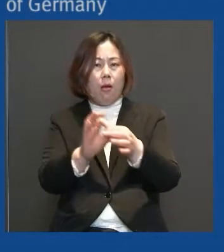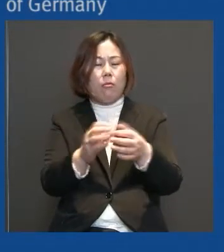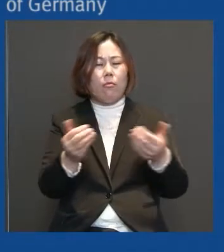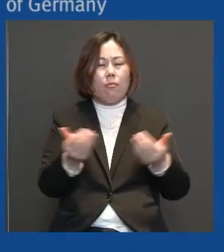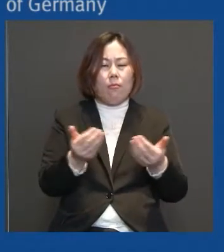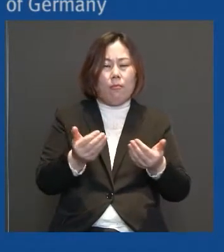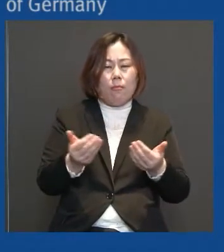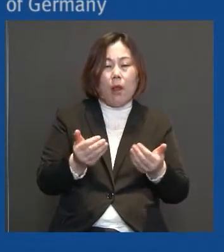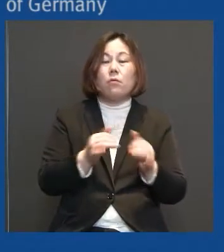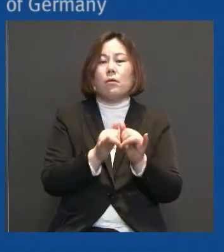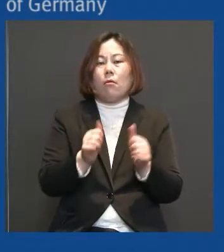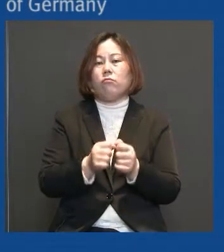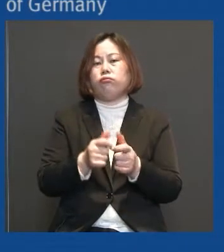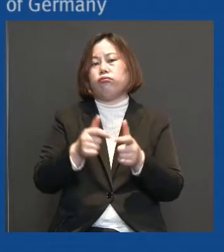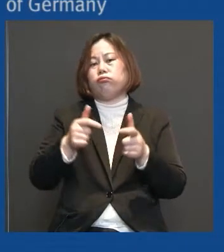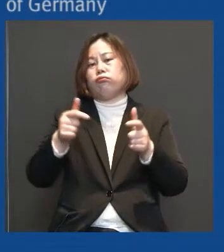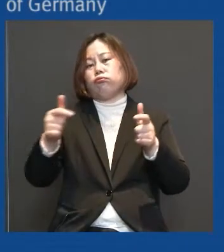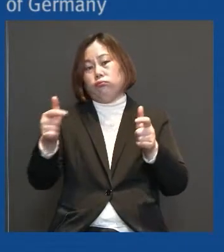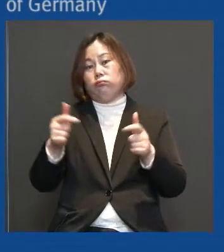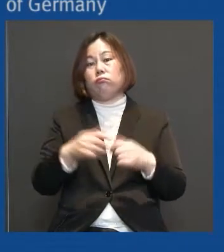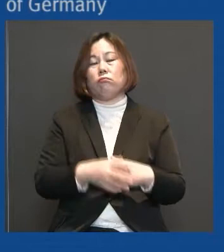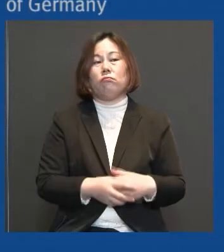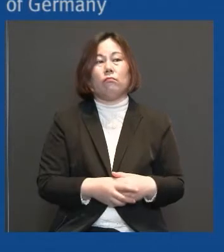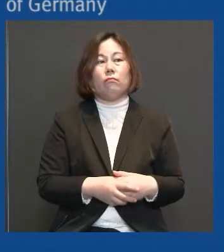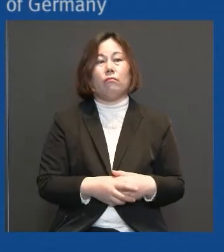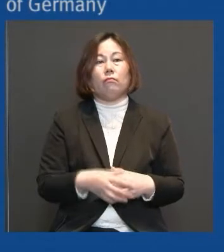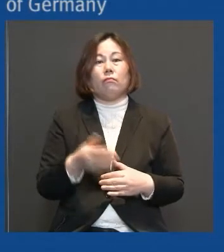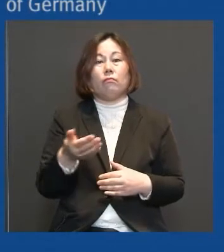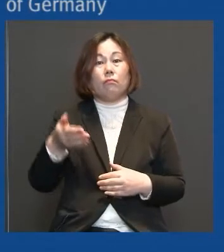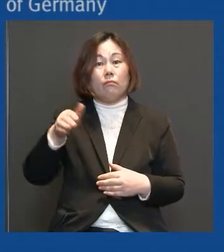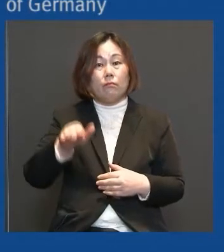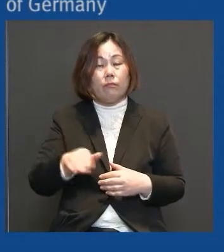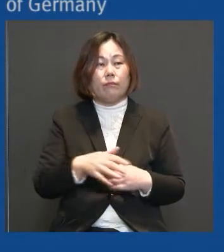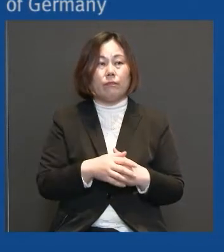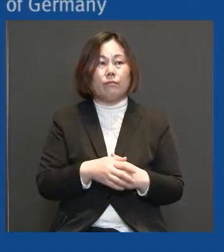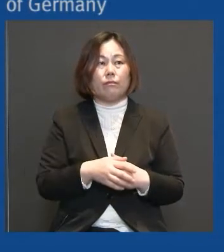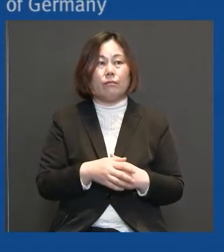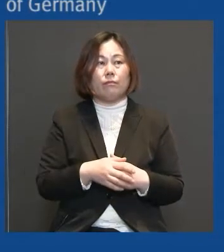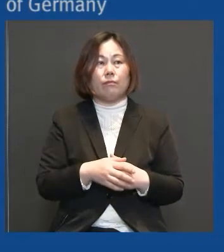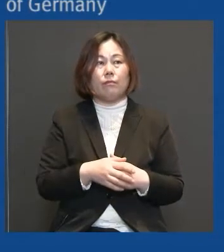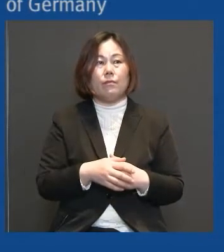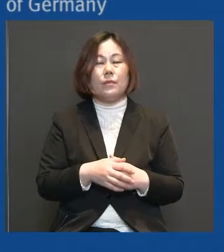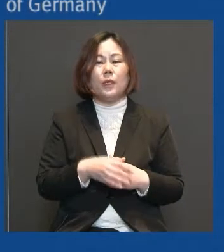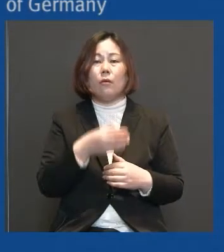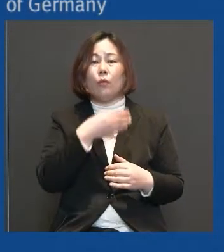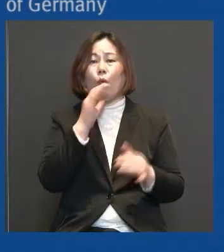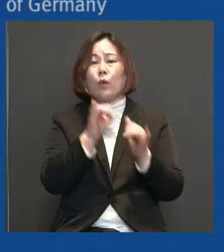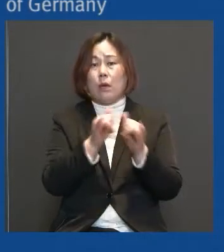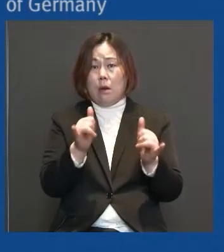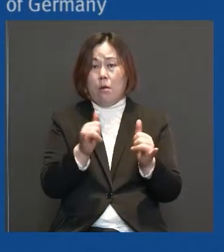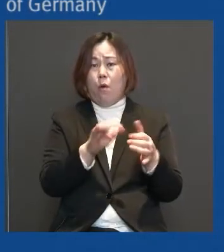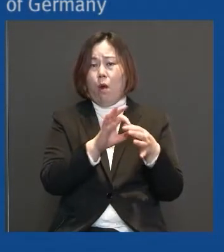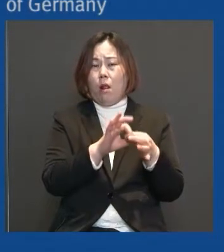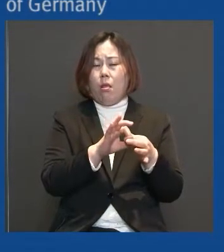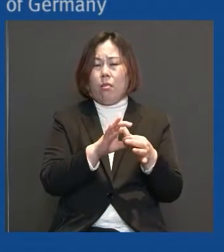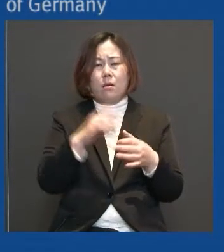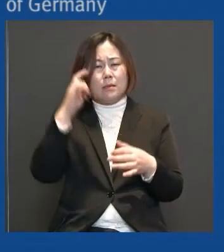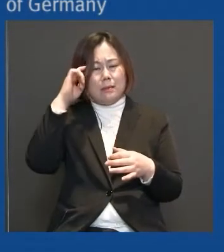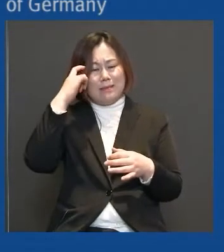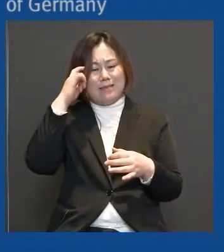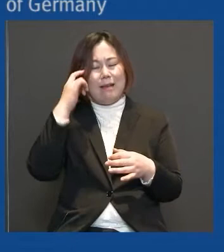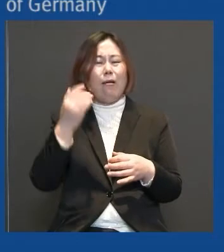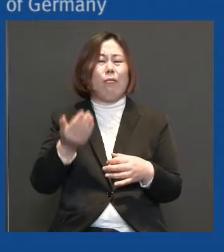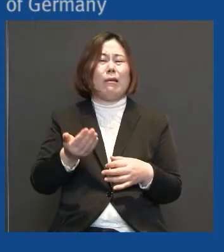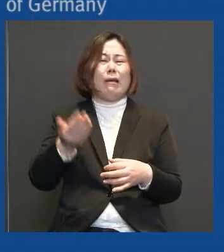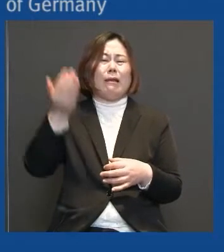of old age are still based on those of previous generations. These usually relate to illness, decay, rather